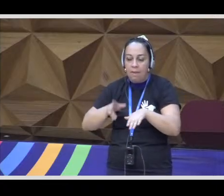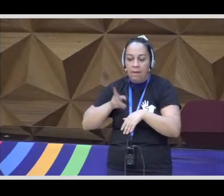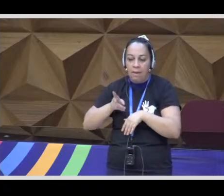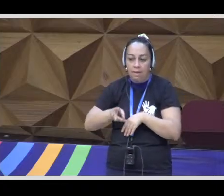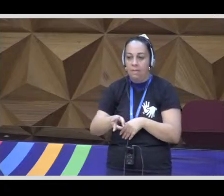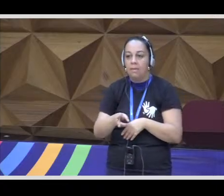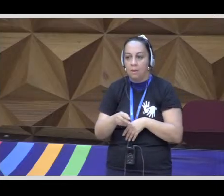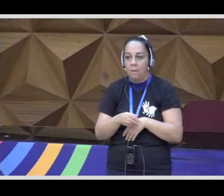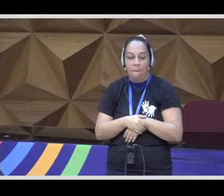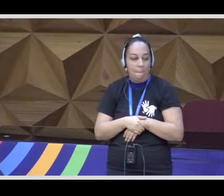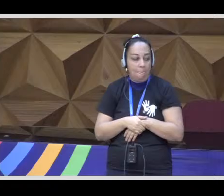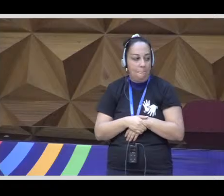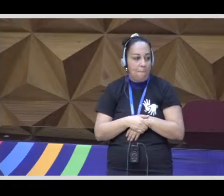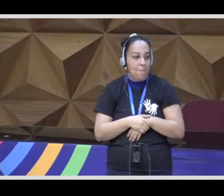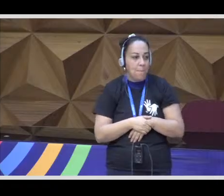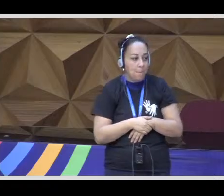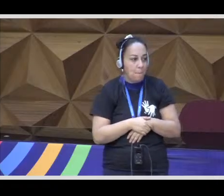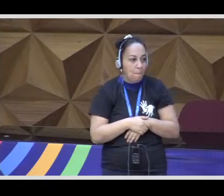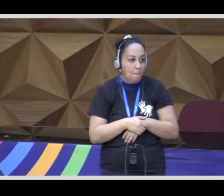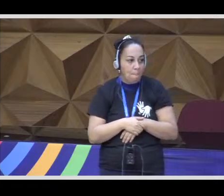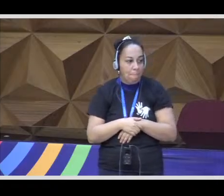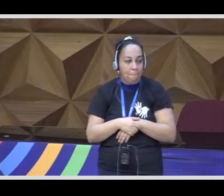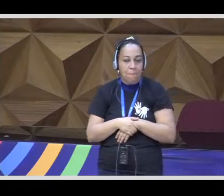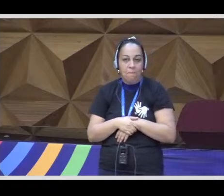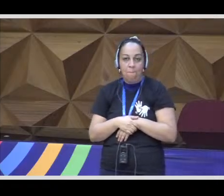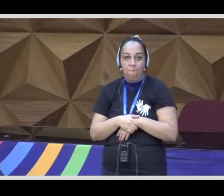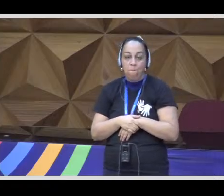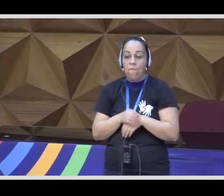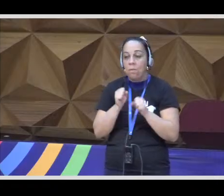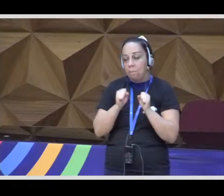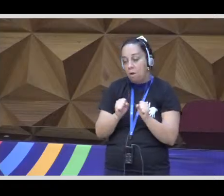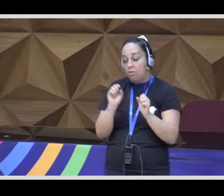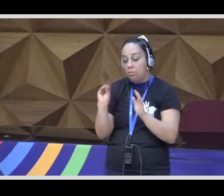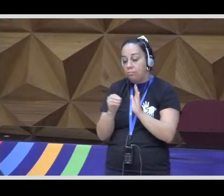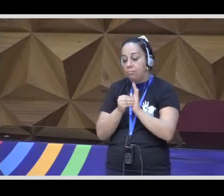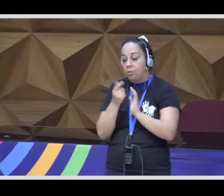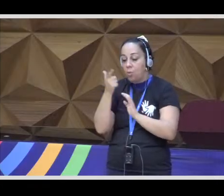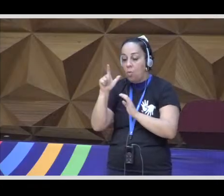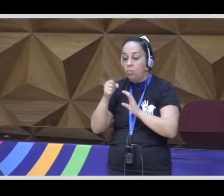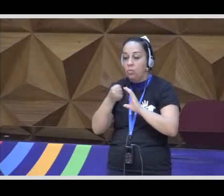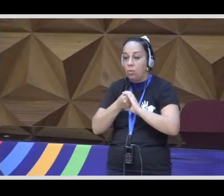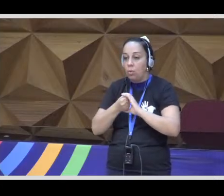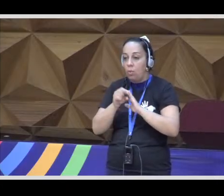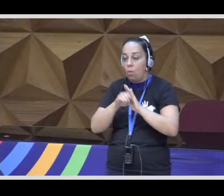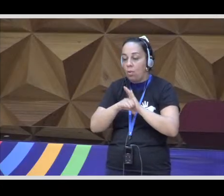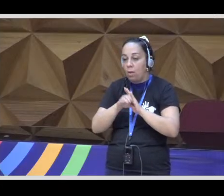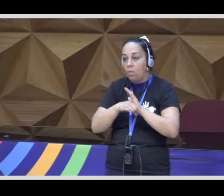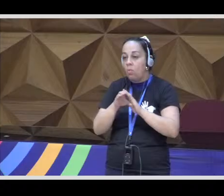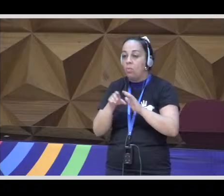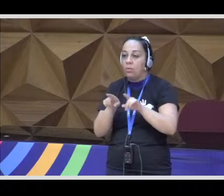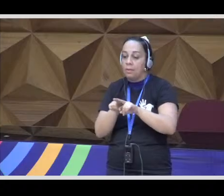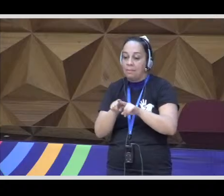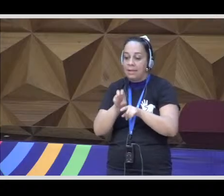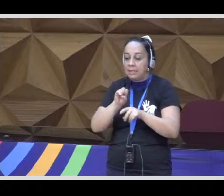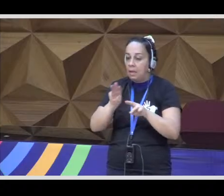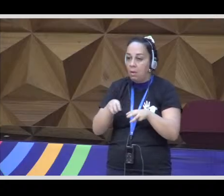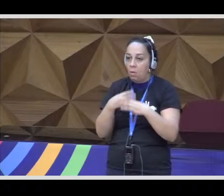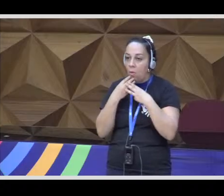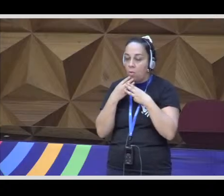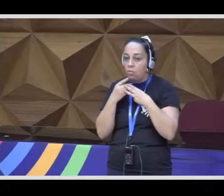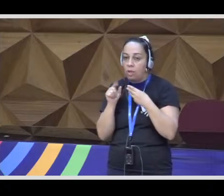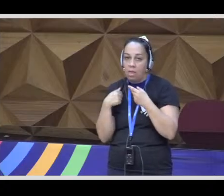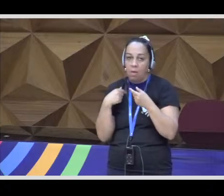you could put them around other content. So if I'm working on a Word document, I could have those stars around the edges of